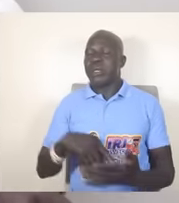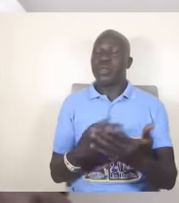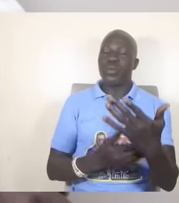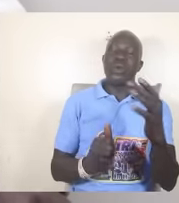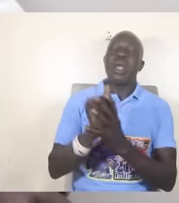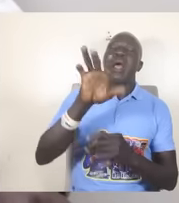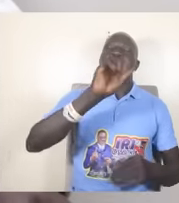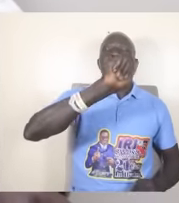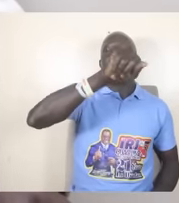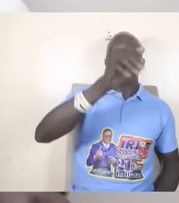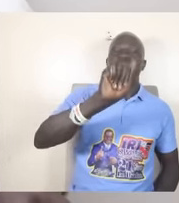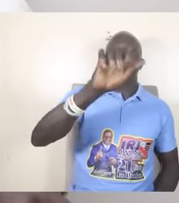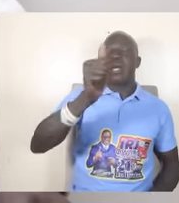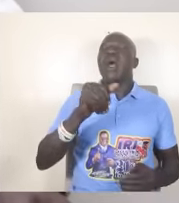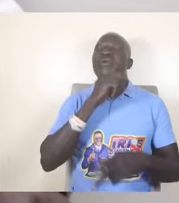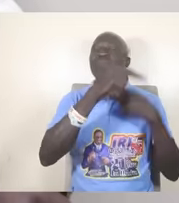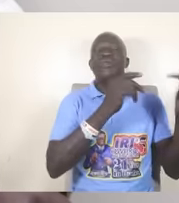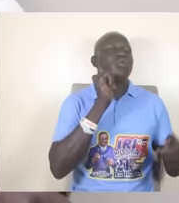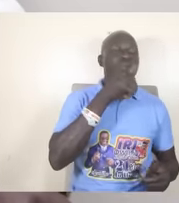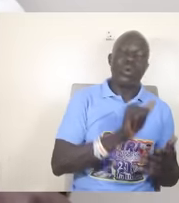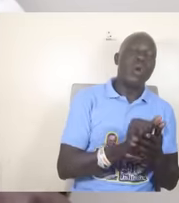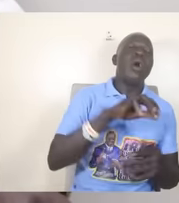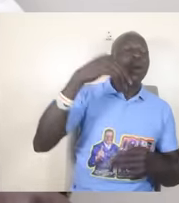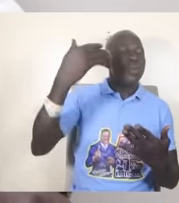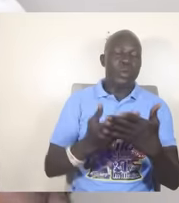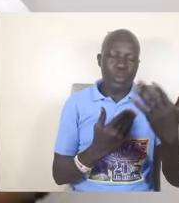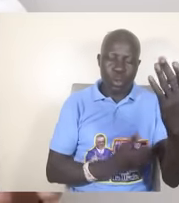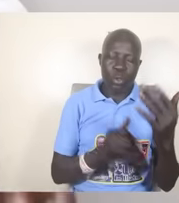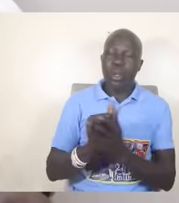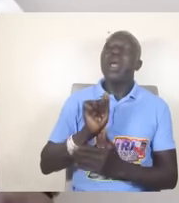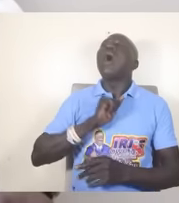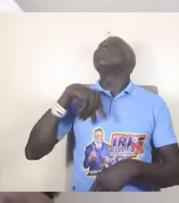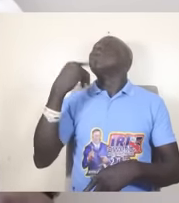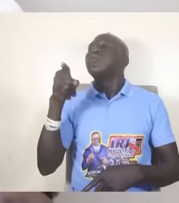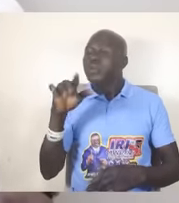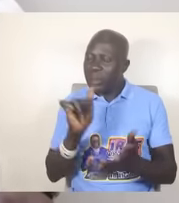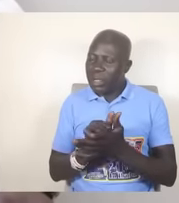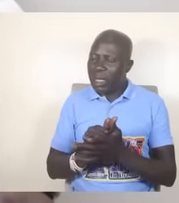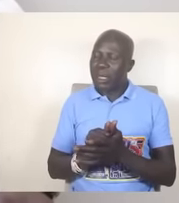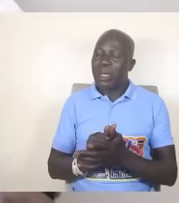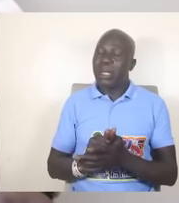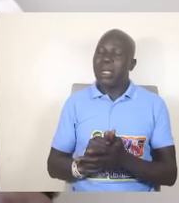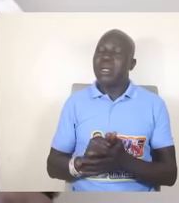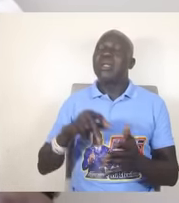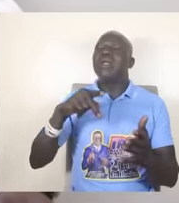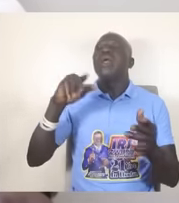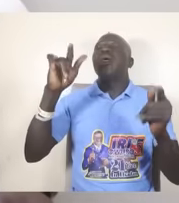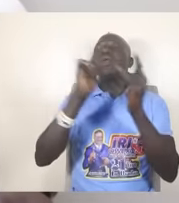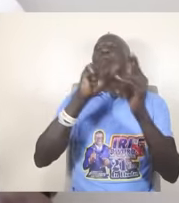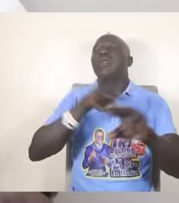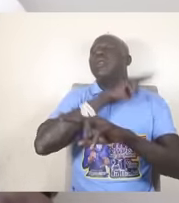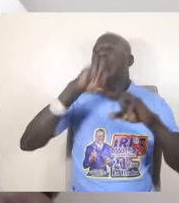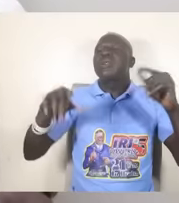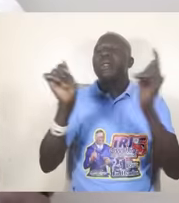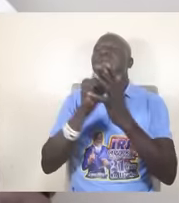morning. I am a moral. I am a bullet. I will visit it today. La Roku to Kutu. Very nice. What is all you pay? I'll say that. Pade. Lufa Pade. Lufa Pade program.